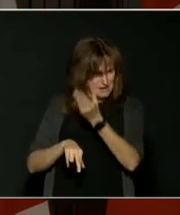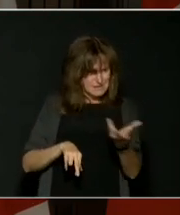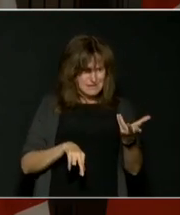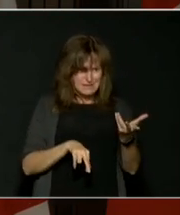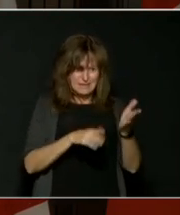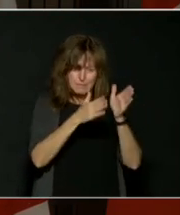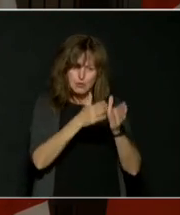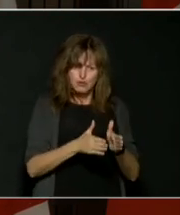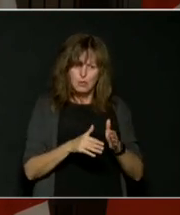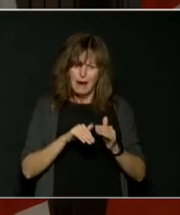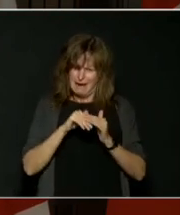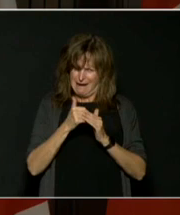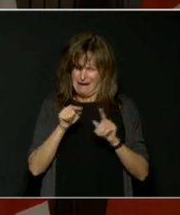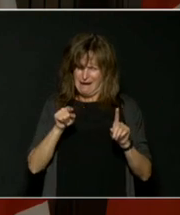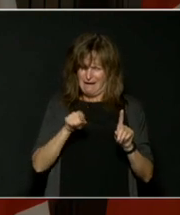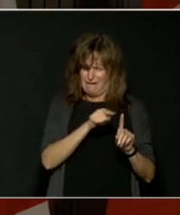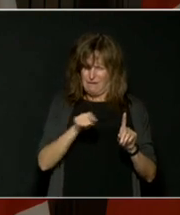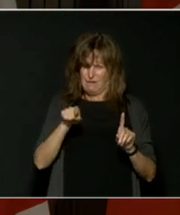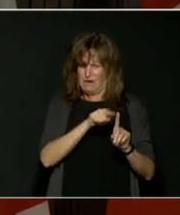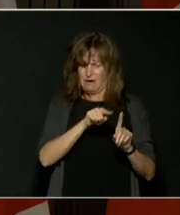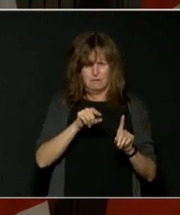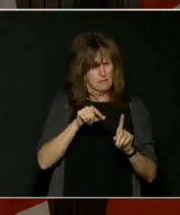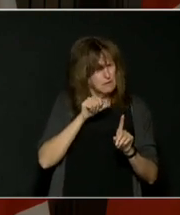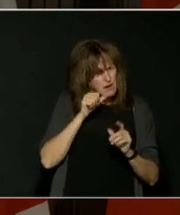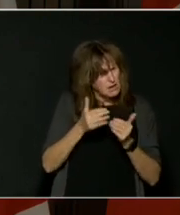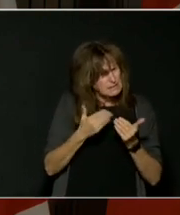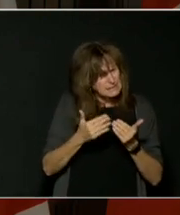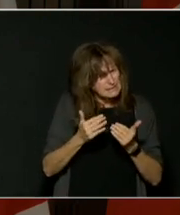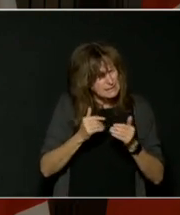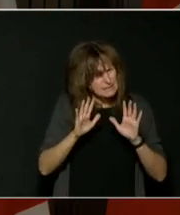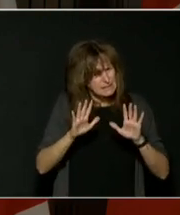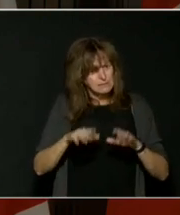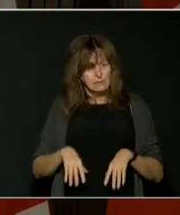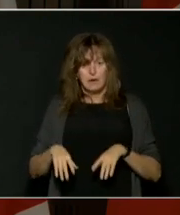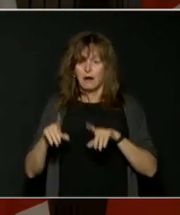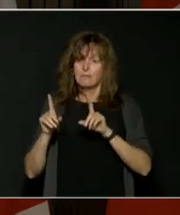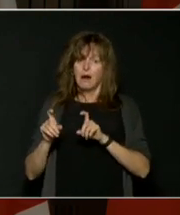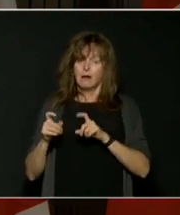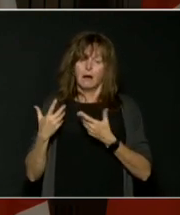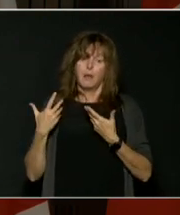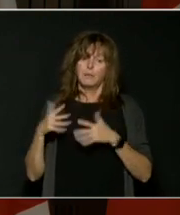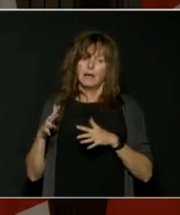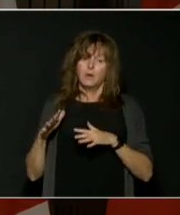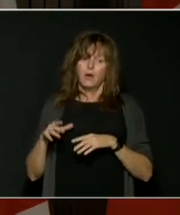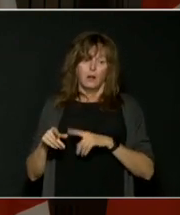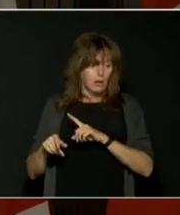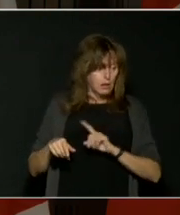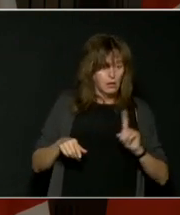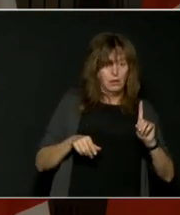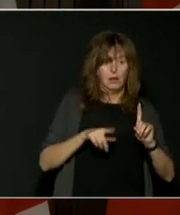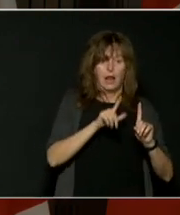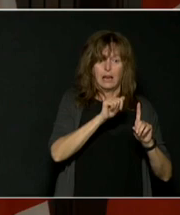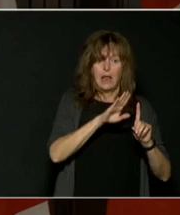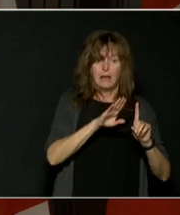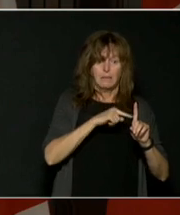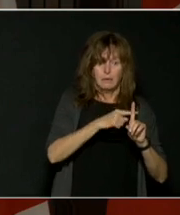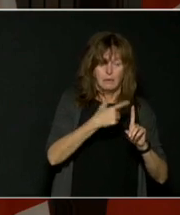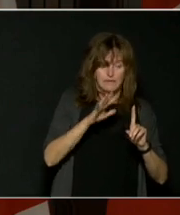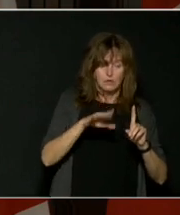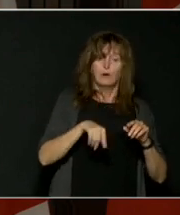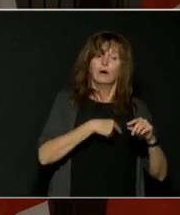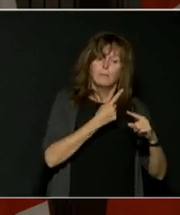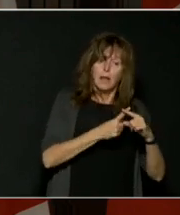of the infrastructure that is required so that that test is meaningful. And so I think those have been